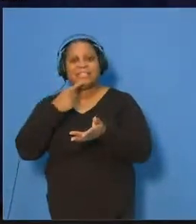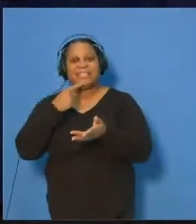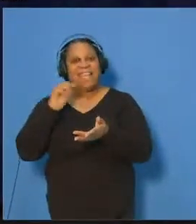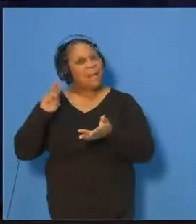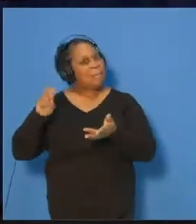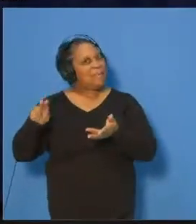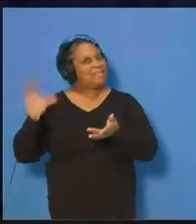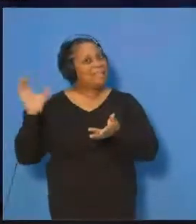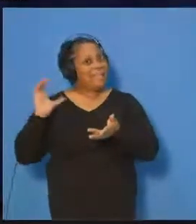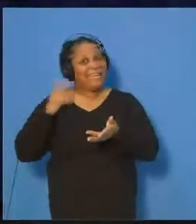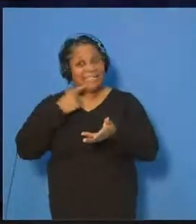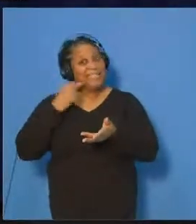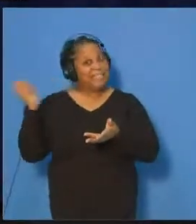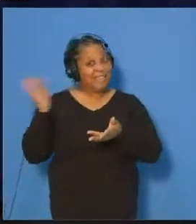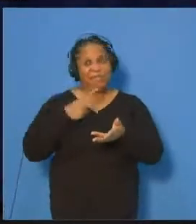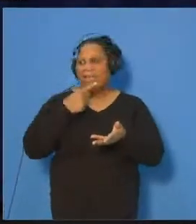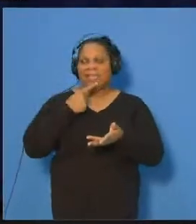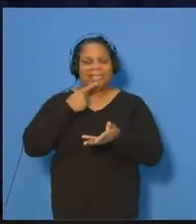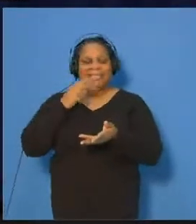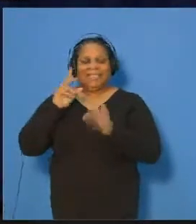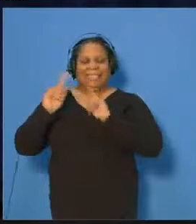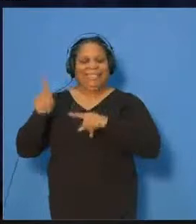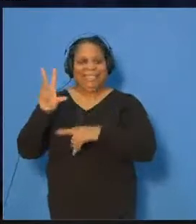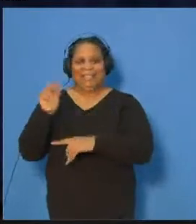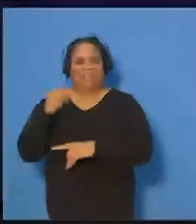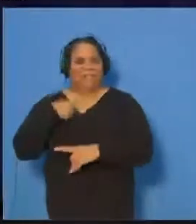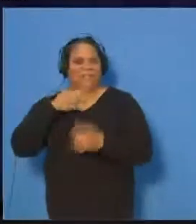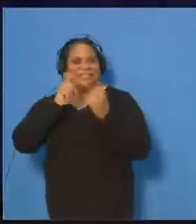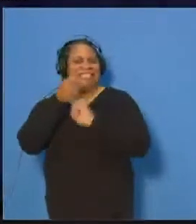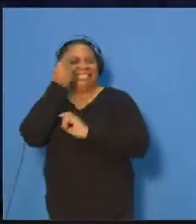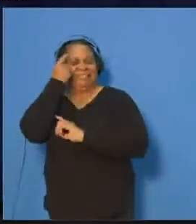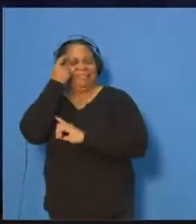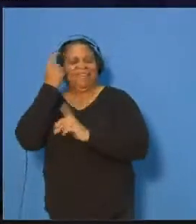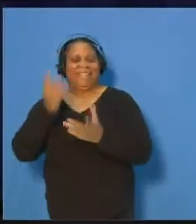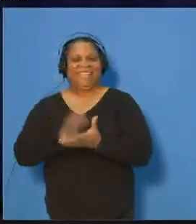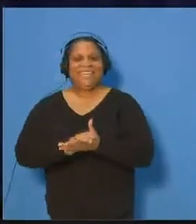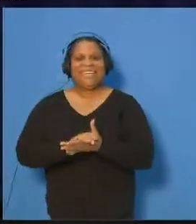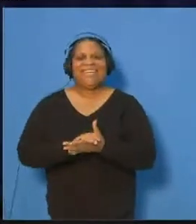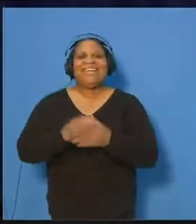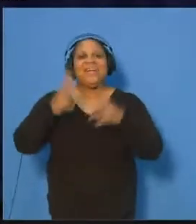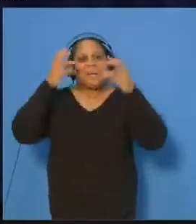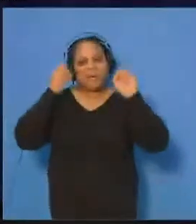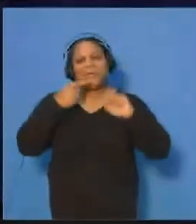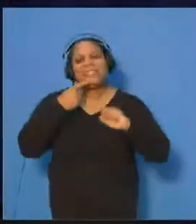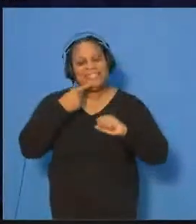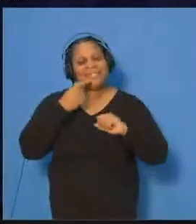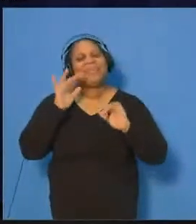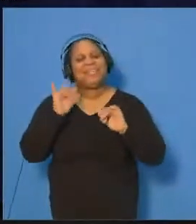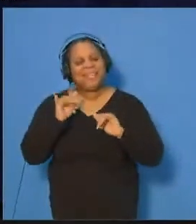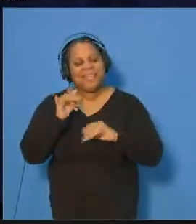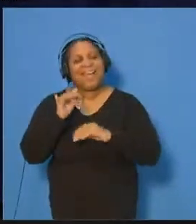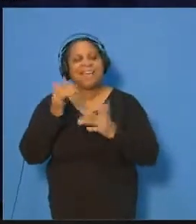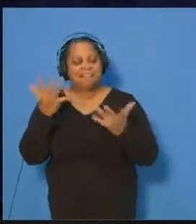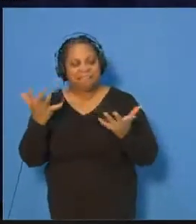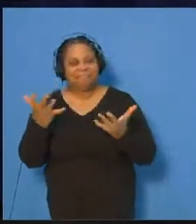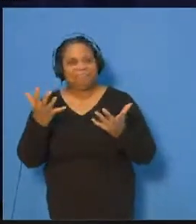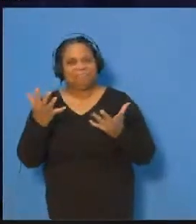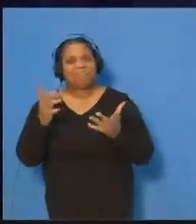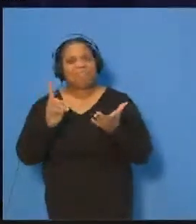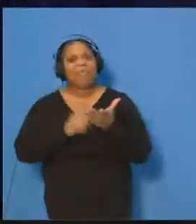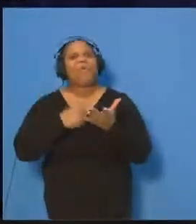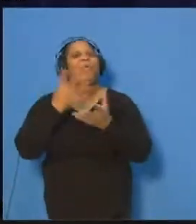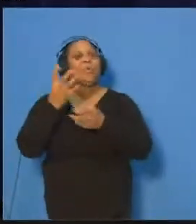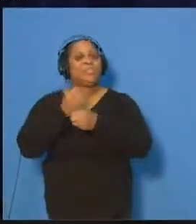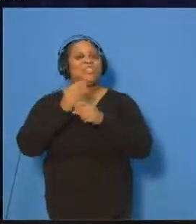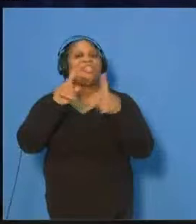you get your test yet, Minister? No, I checked it out. He's checking out. With that much being said, once you get the